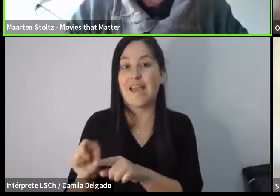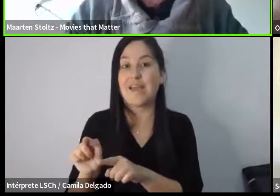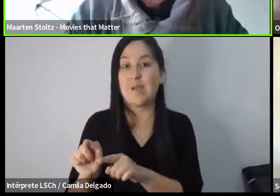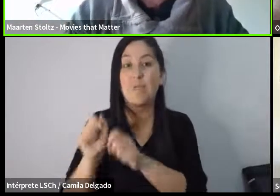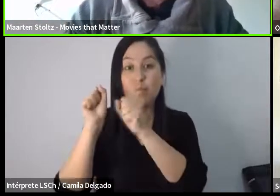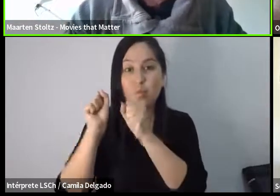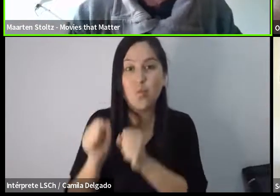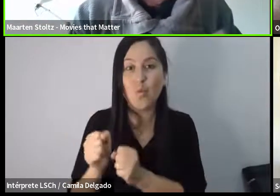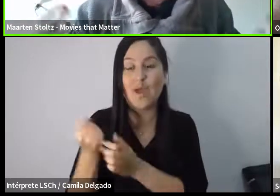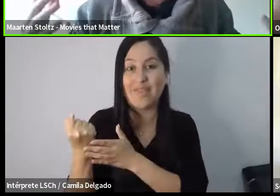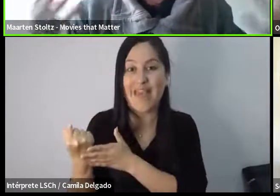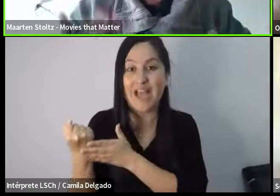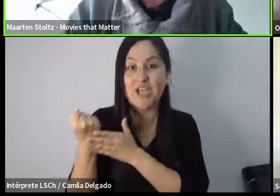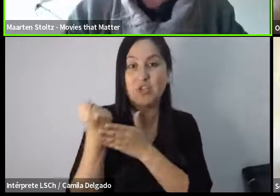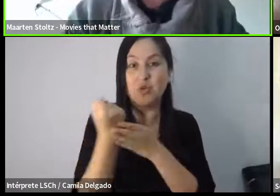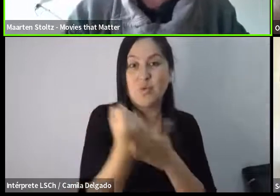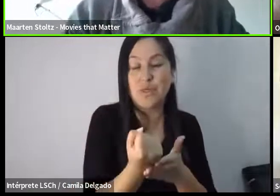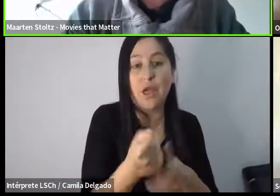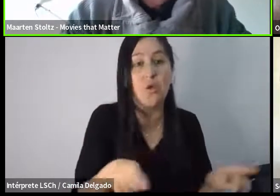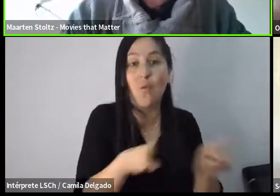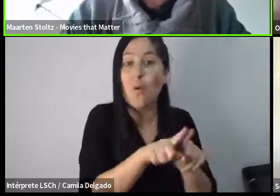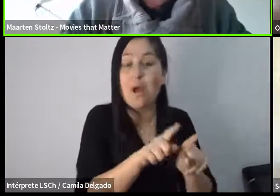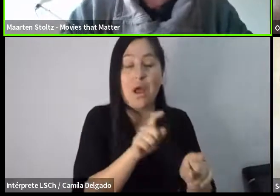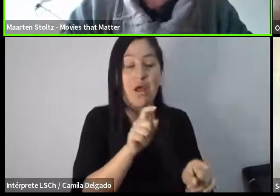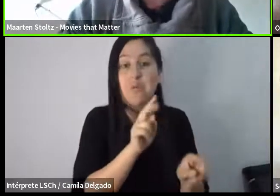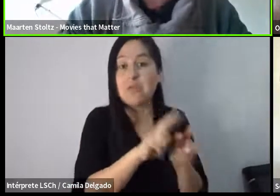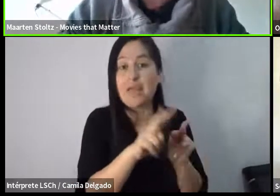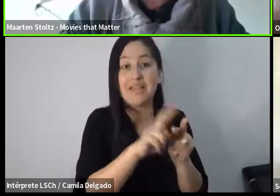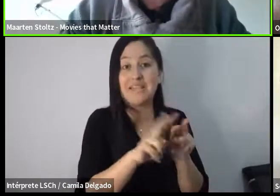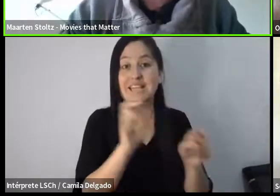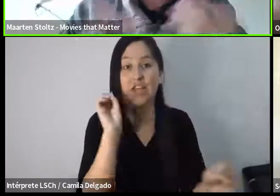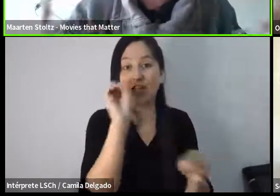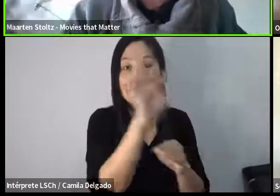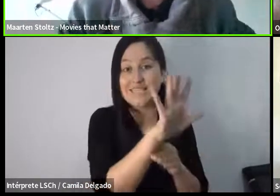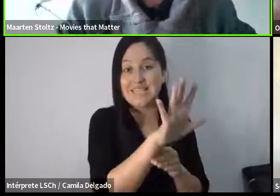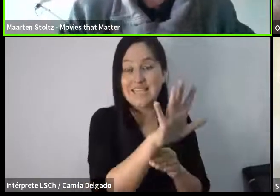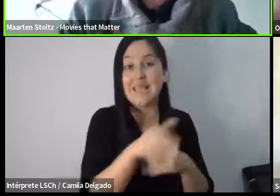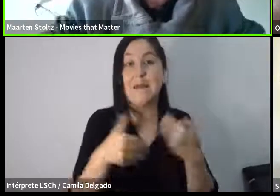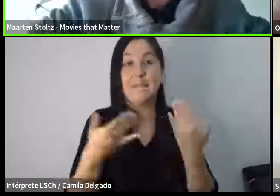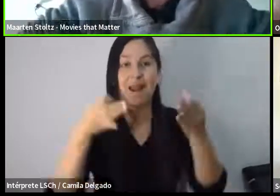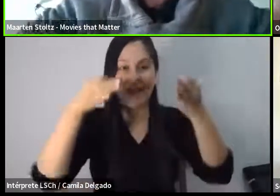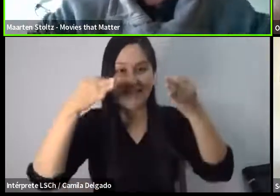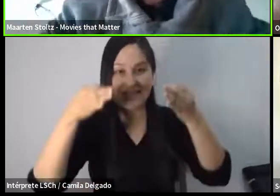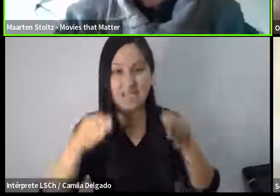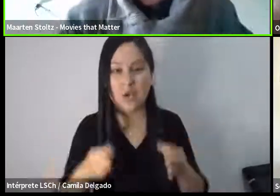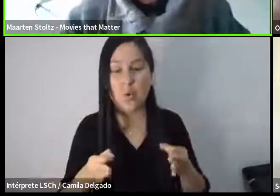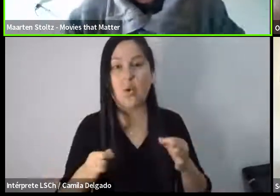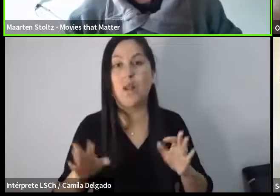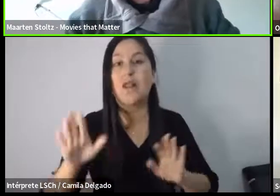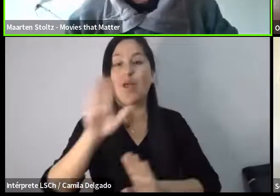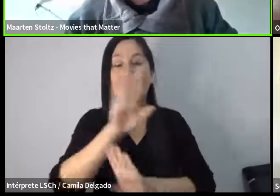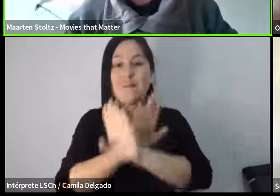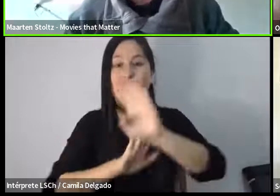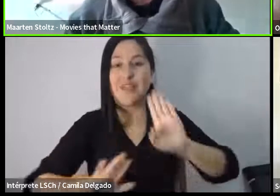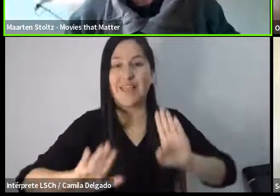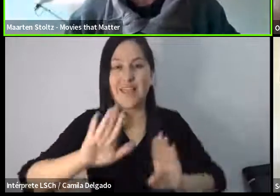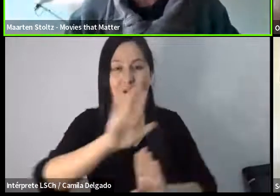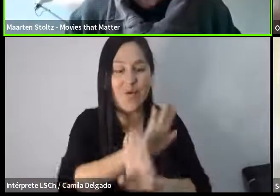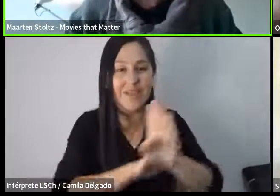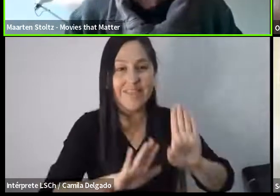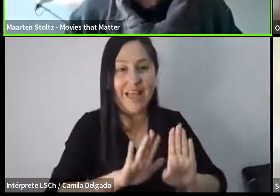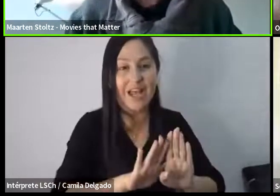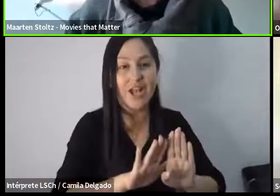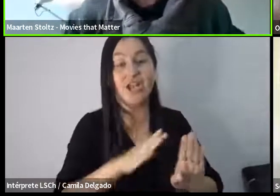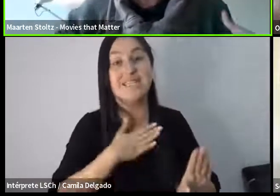filmmaker to be safe and protect yourself by doing something good, making a film about human rights.